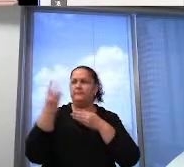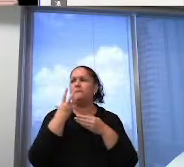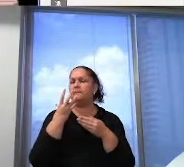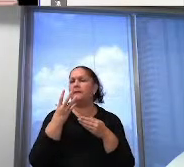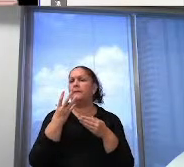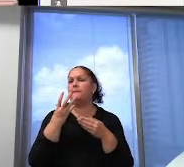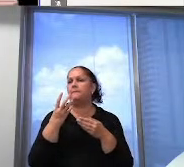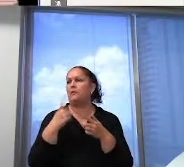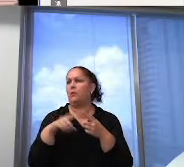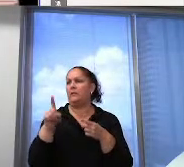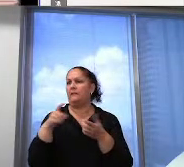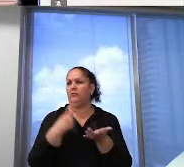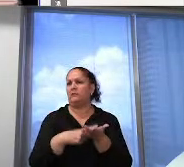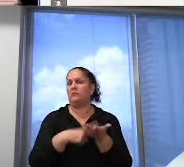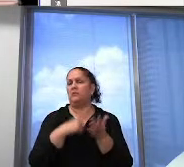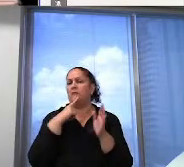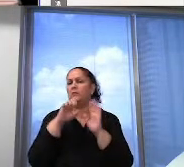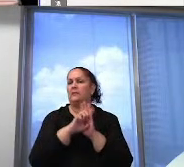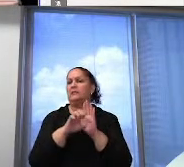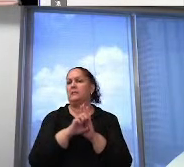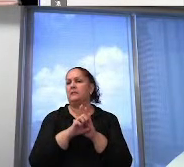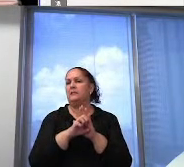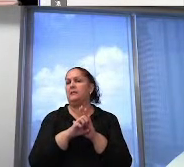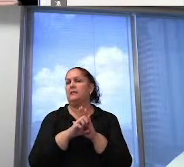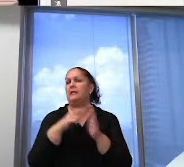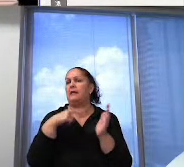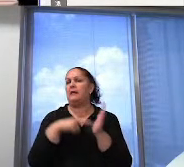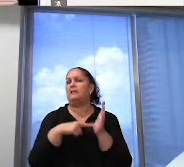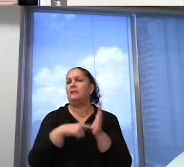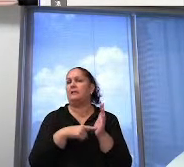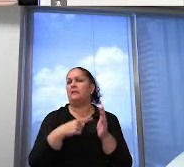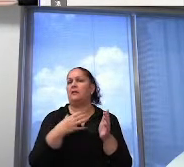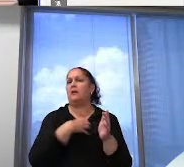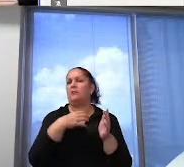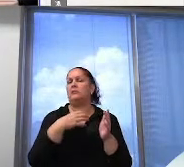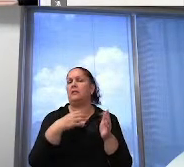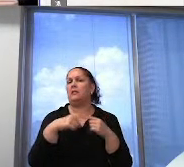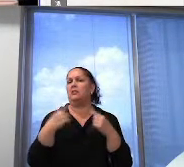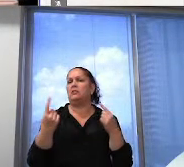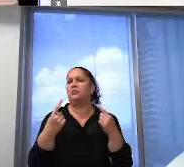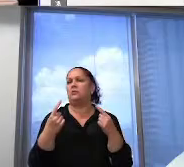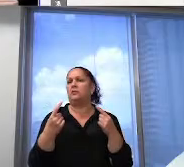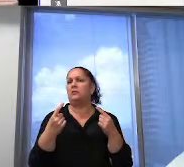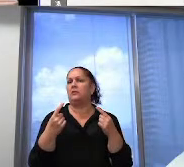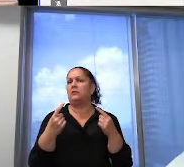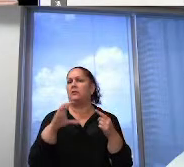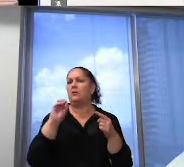let me know what it is that we need to discuss. For example, there's an outstanding objection between